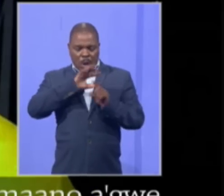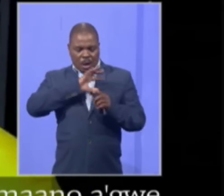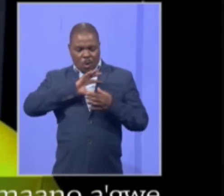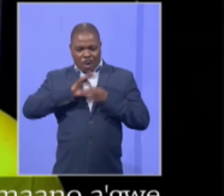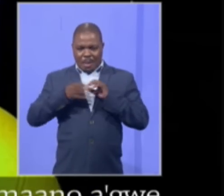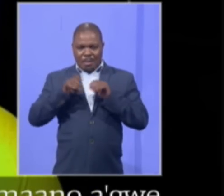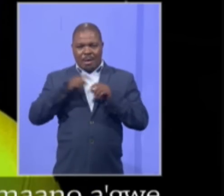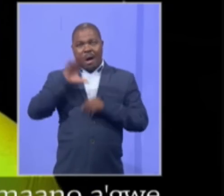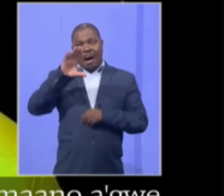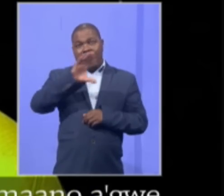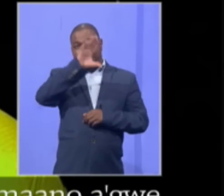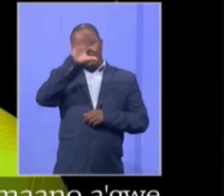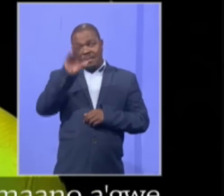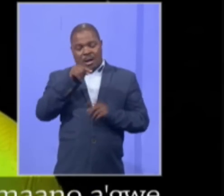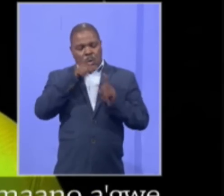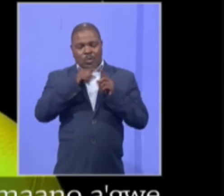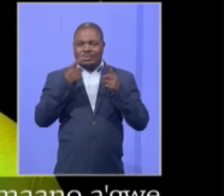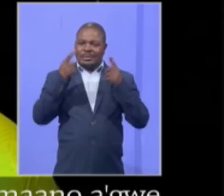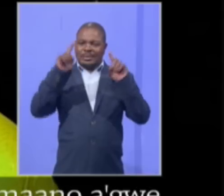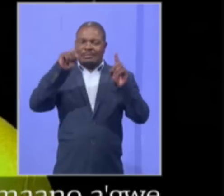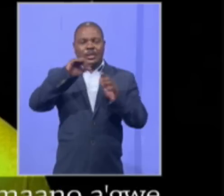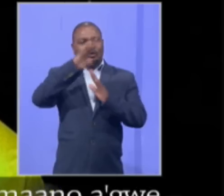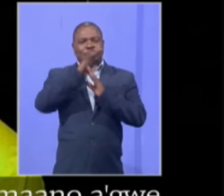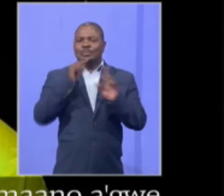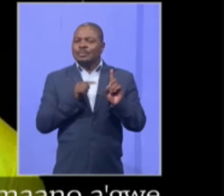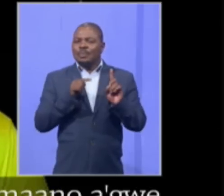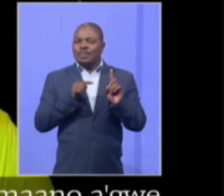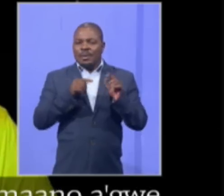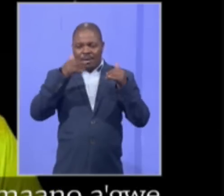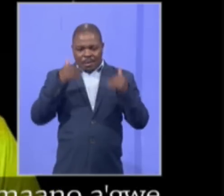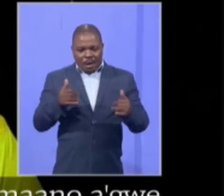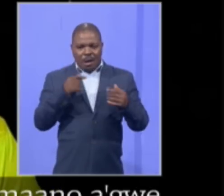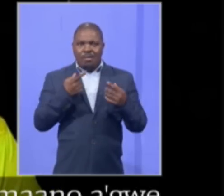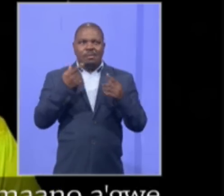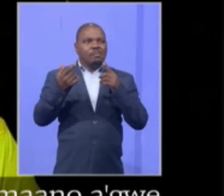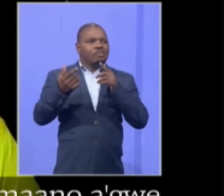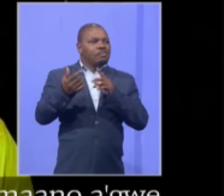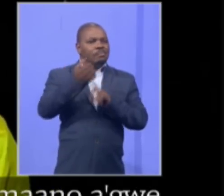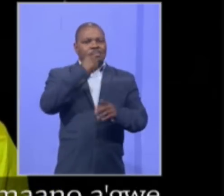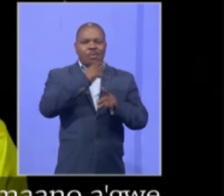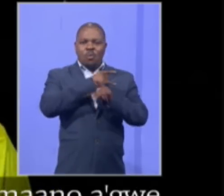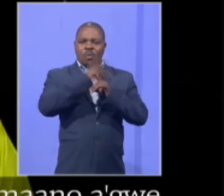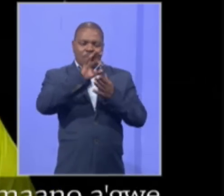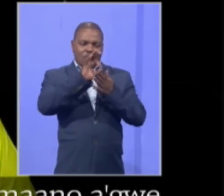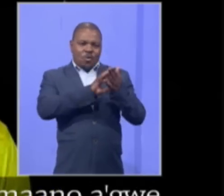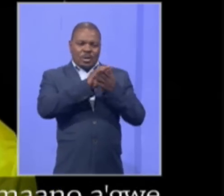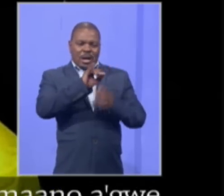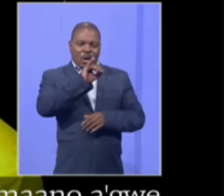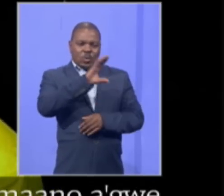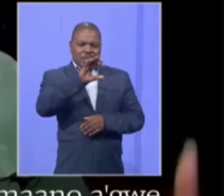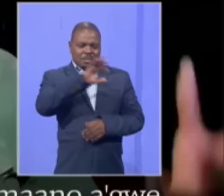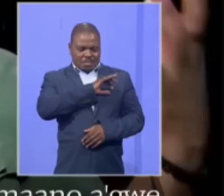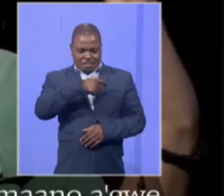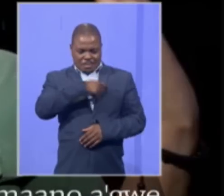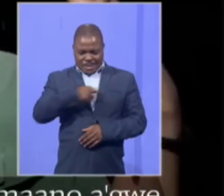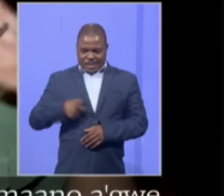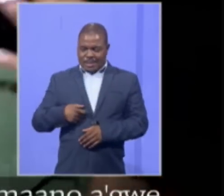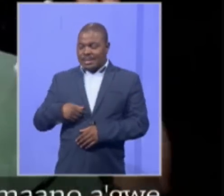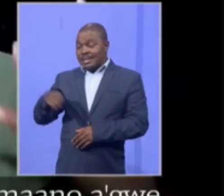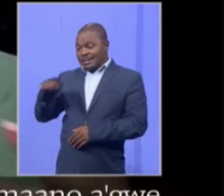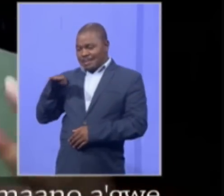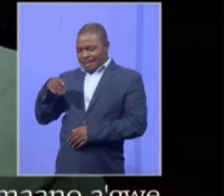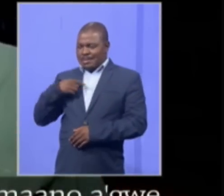African Olympian. And, you know, for her to go to that position and be the leader of the IOC, I think as Zimbabweans, we're super proud. It makes